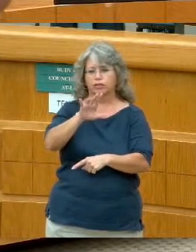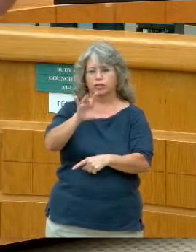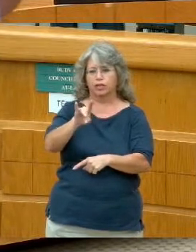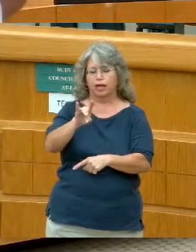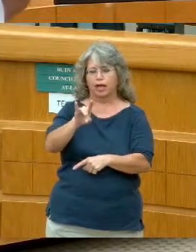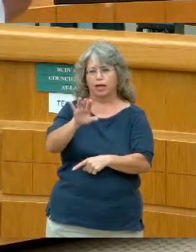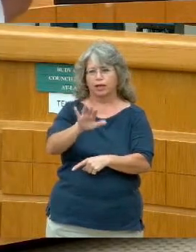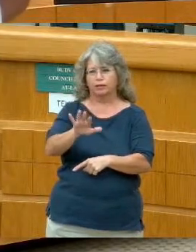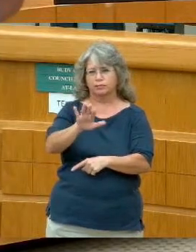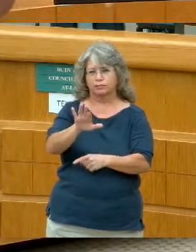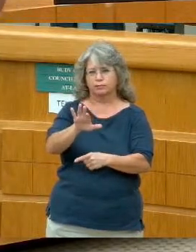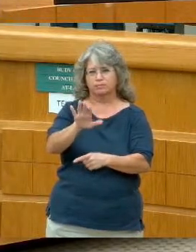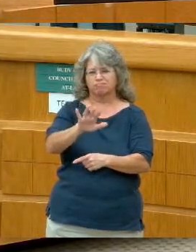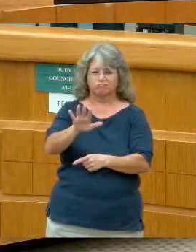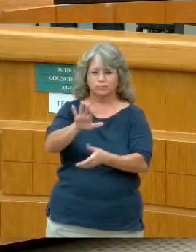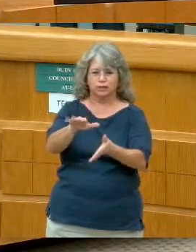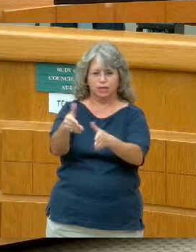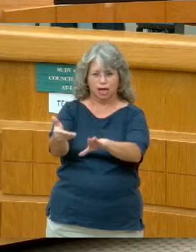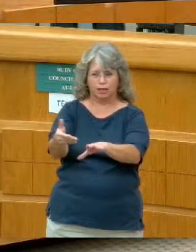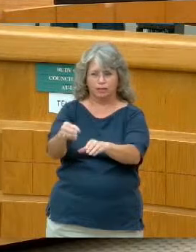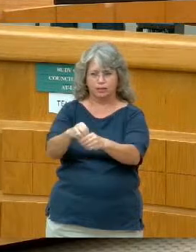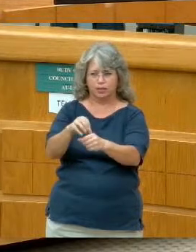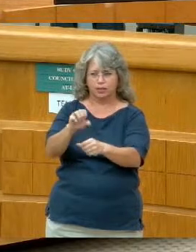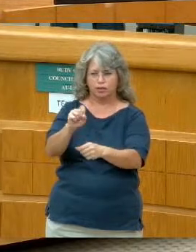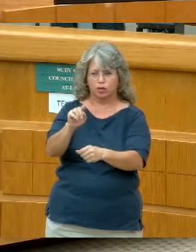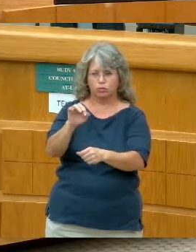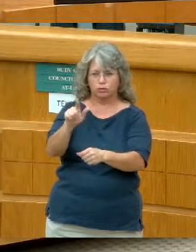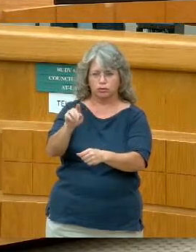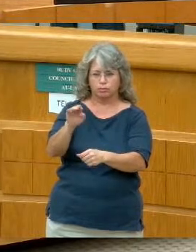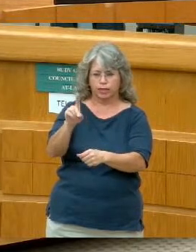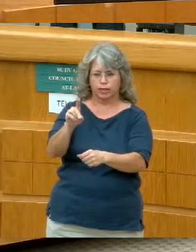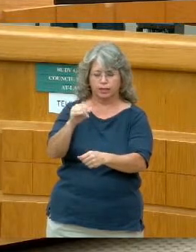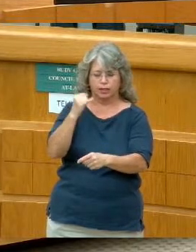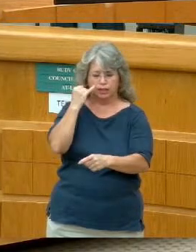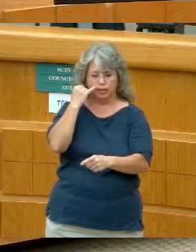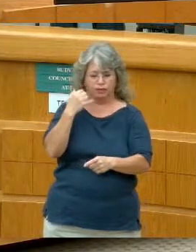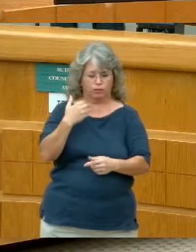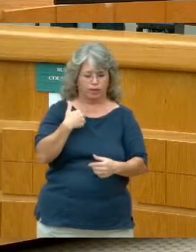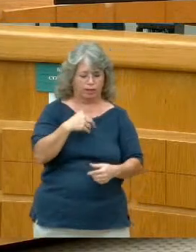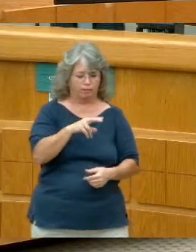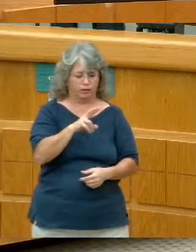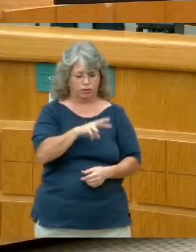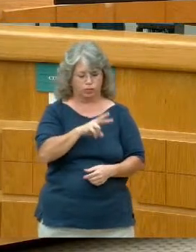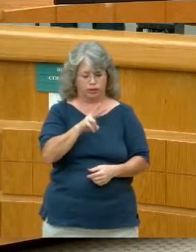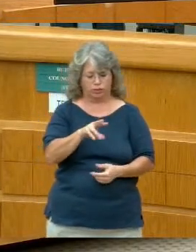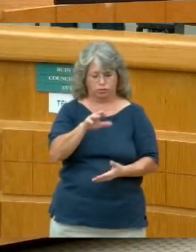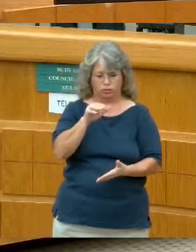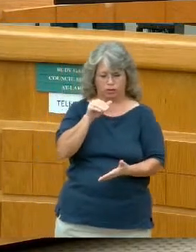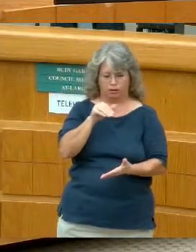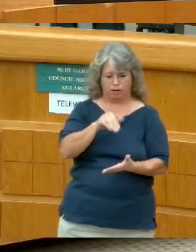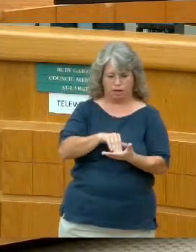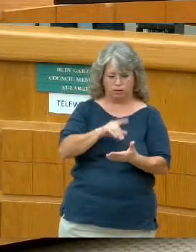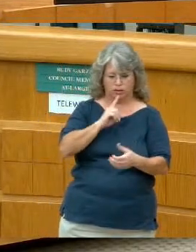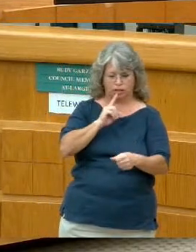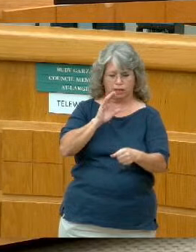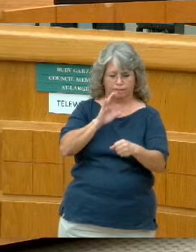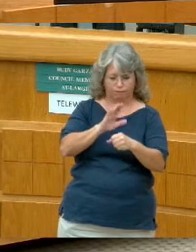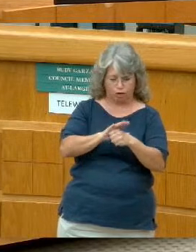638 or so fatalities in the coastal bend. If you take the 22,000 or so